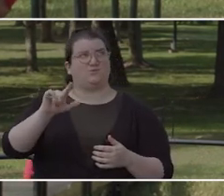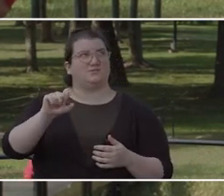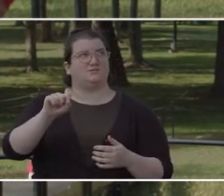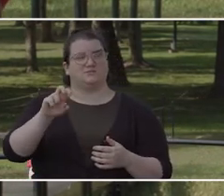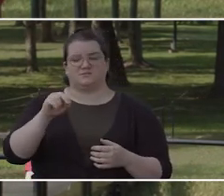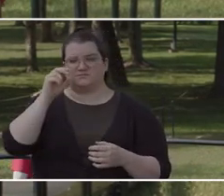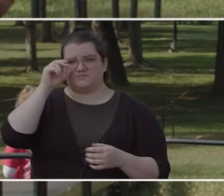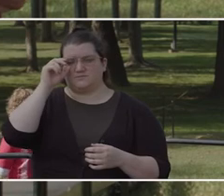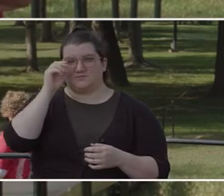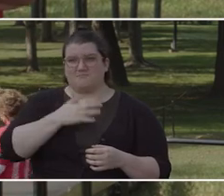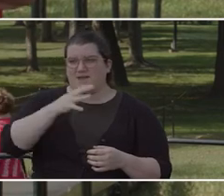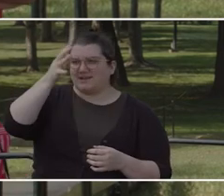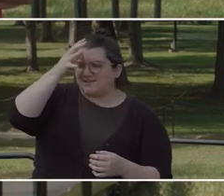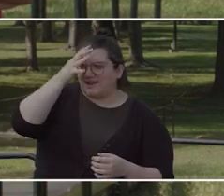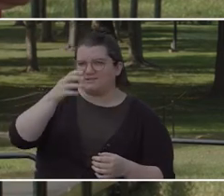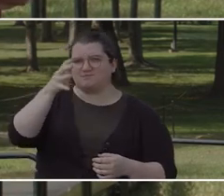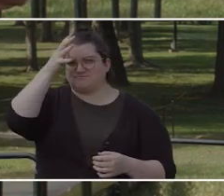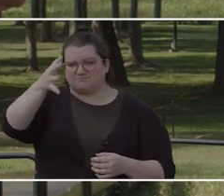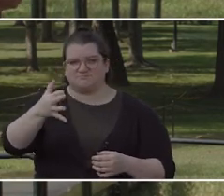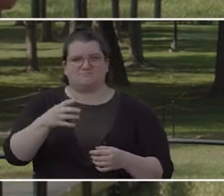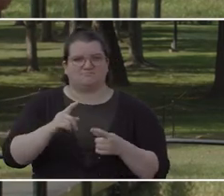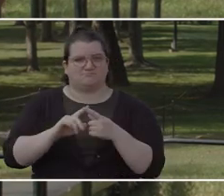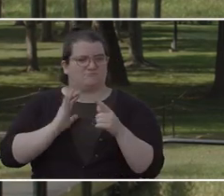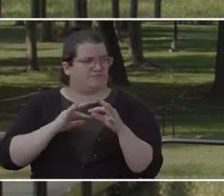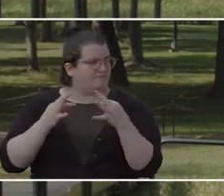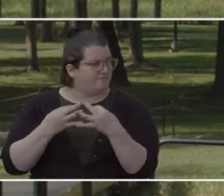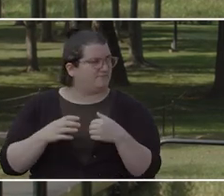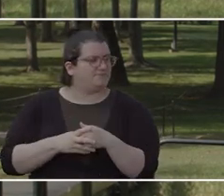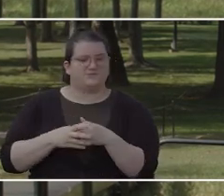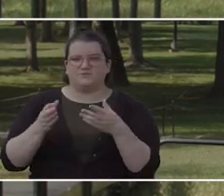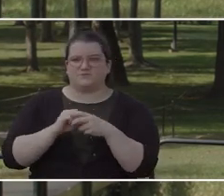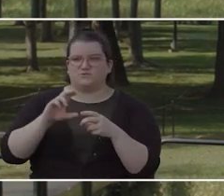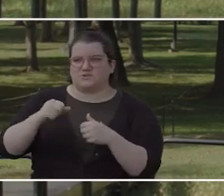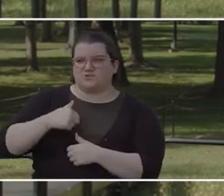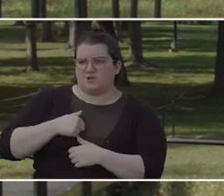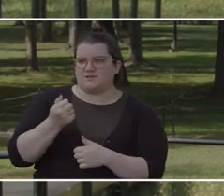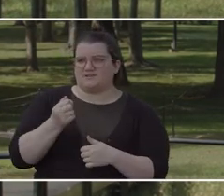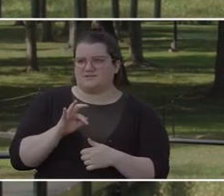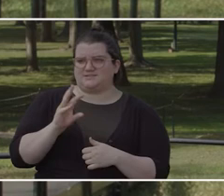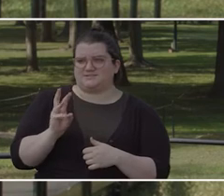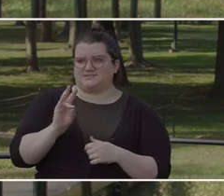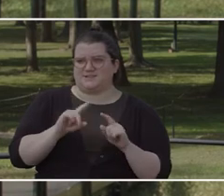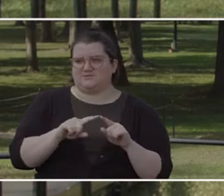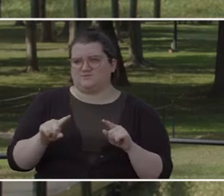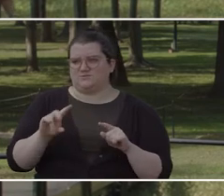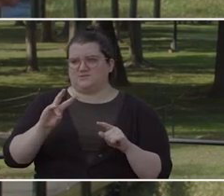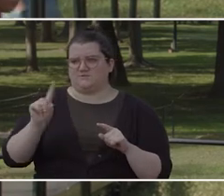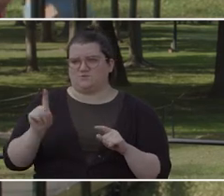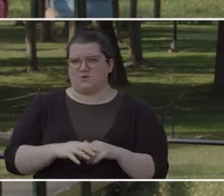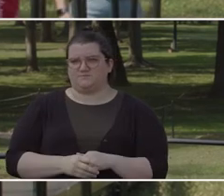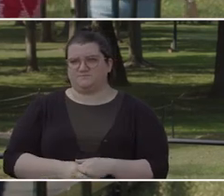My dad and papa to Bo, Brett, and Brianne. He served in the U.S. Army from 1967 to